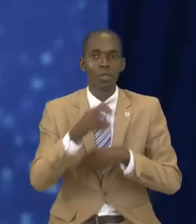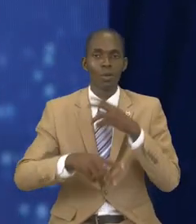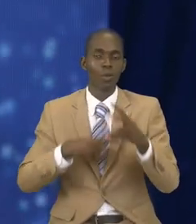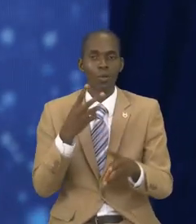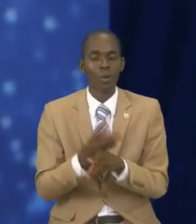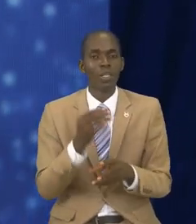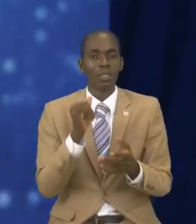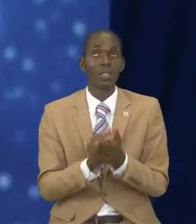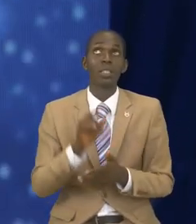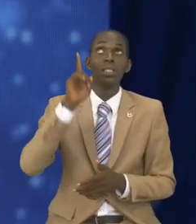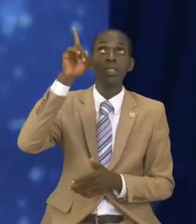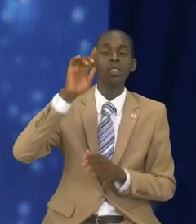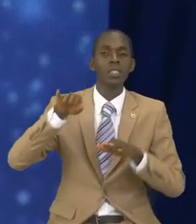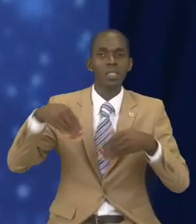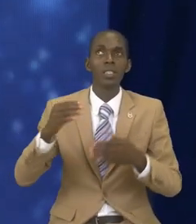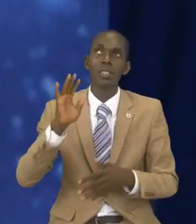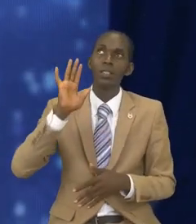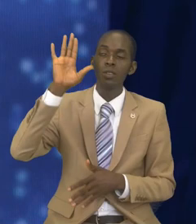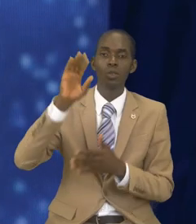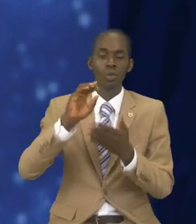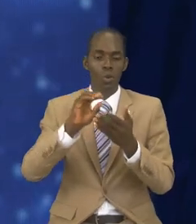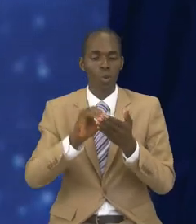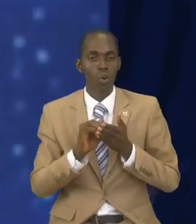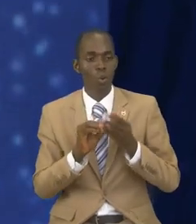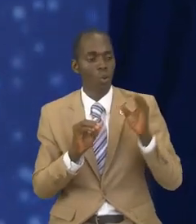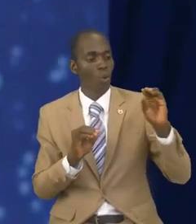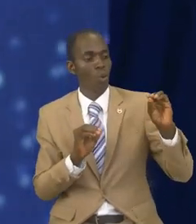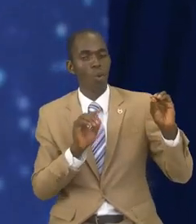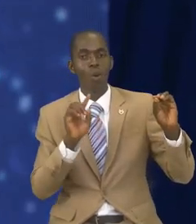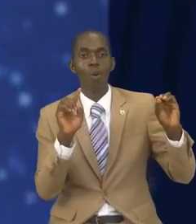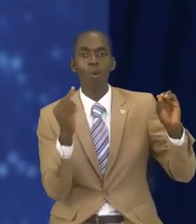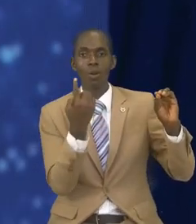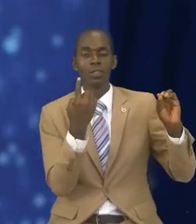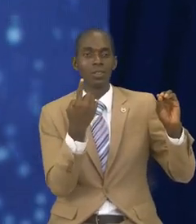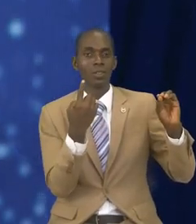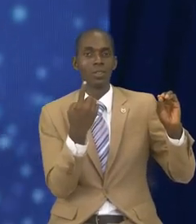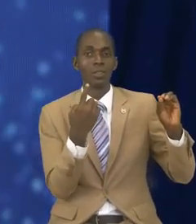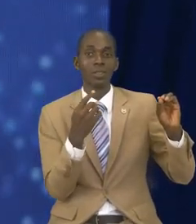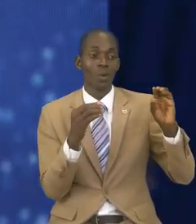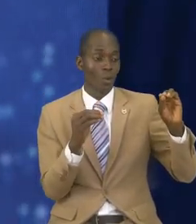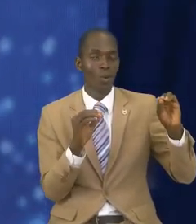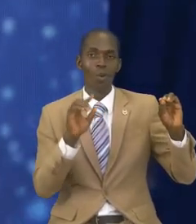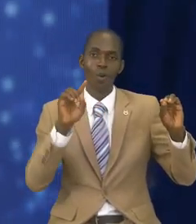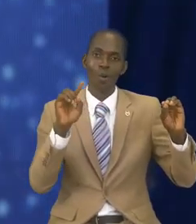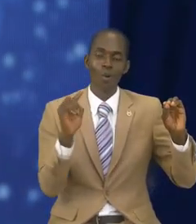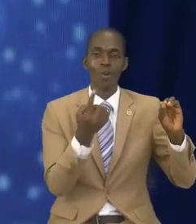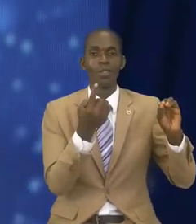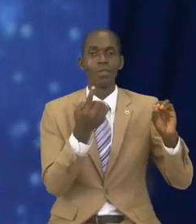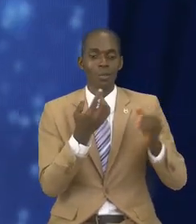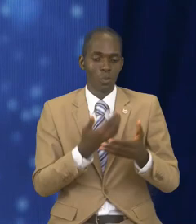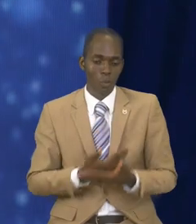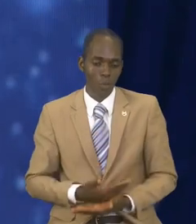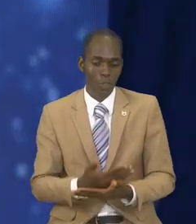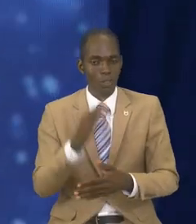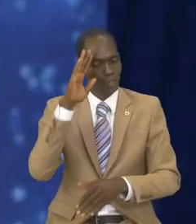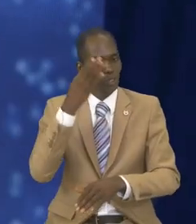his only, that's the O there, gospel, God gave his only begotten son, that the